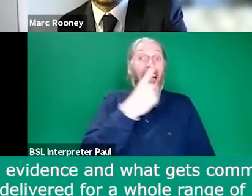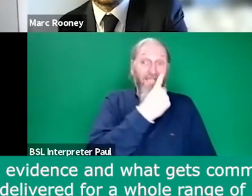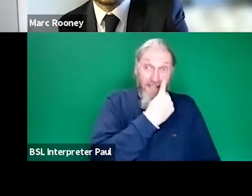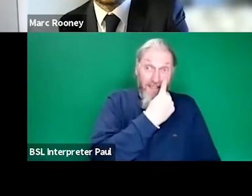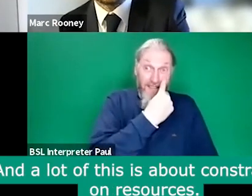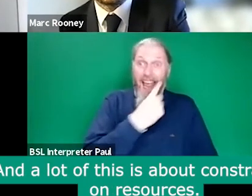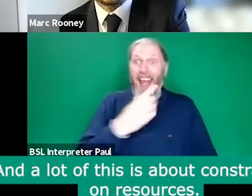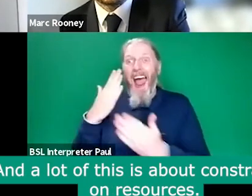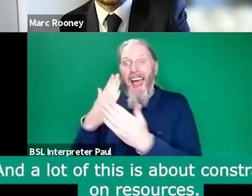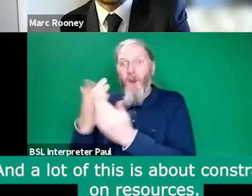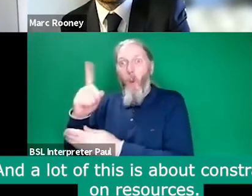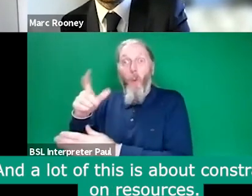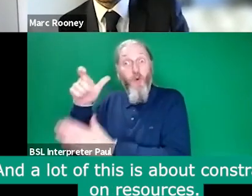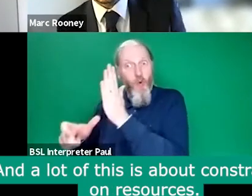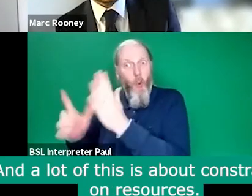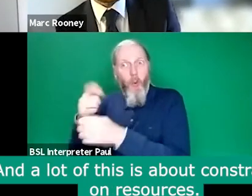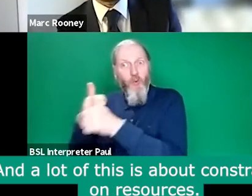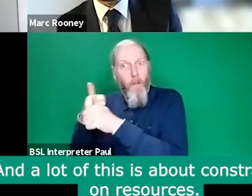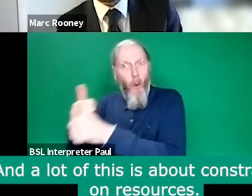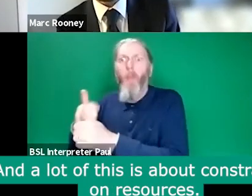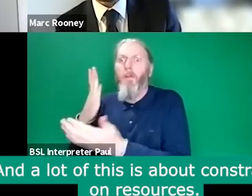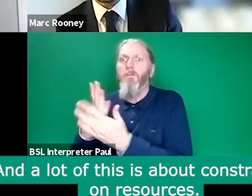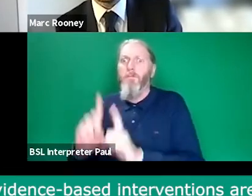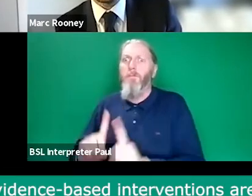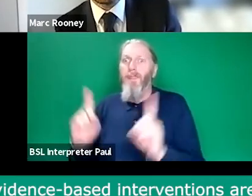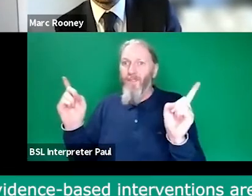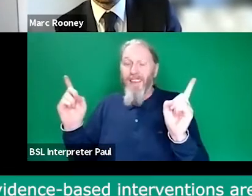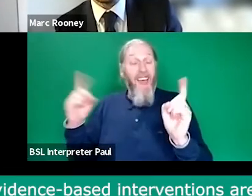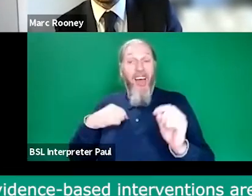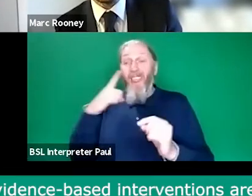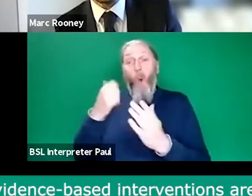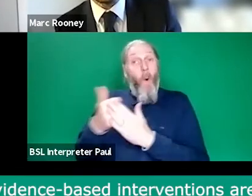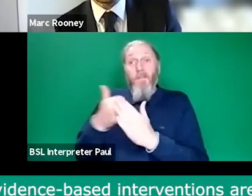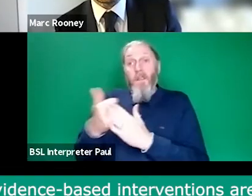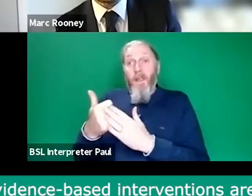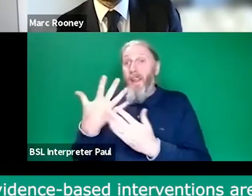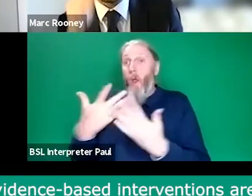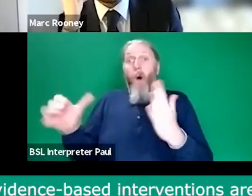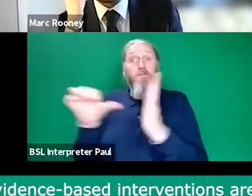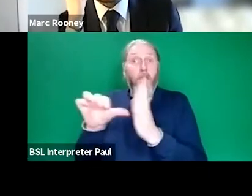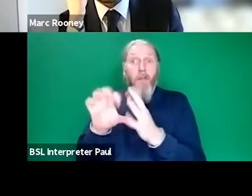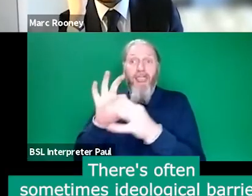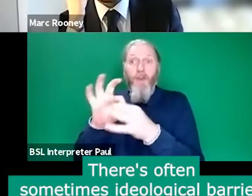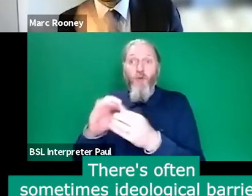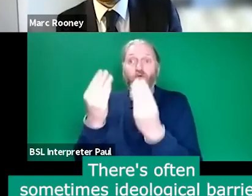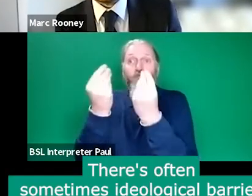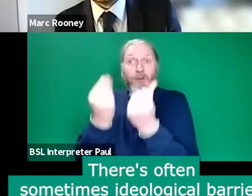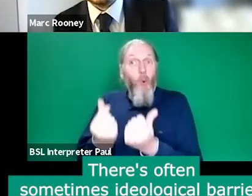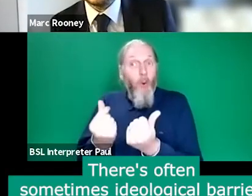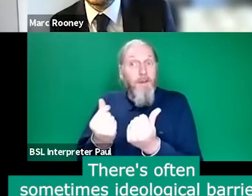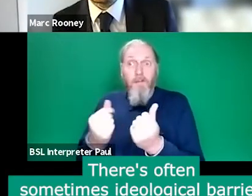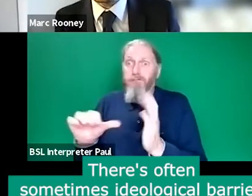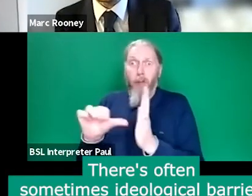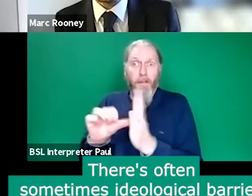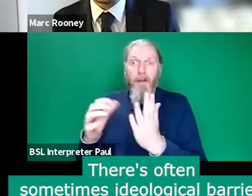of reasons. A lot of this is about constraints on resources. Many evidence-based interventions are expensive. There's often